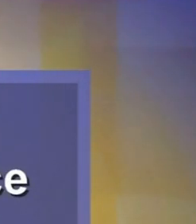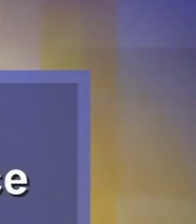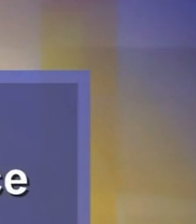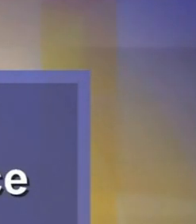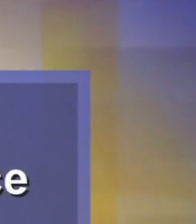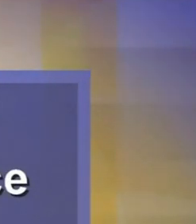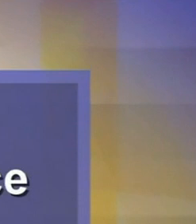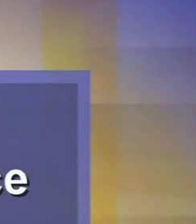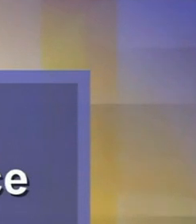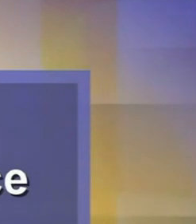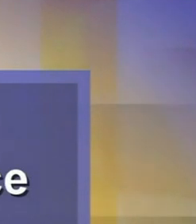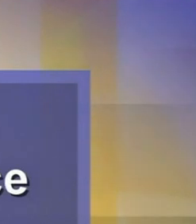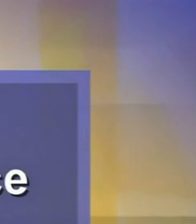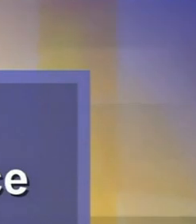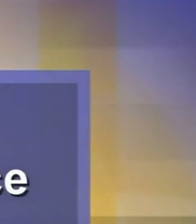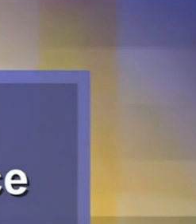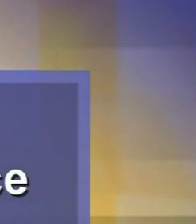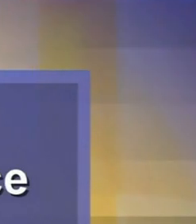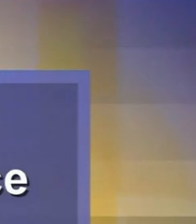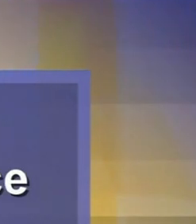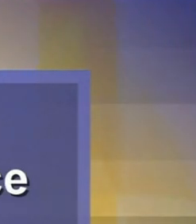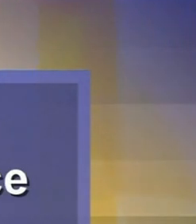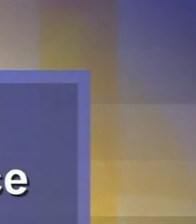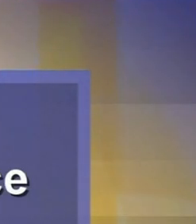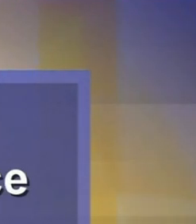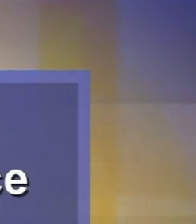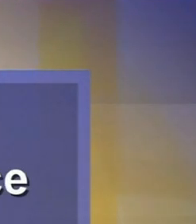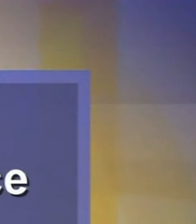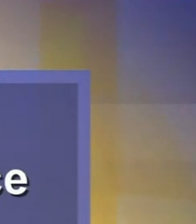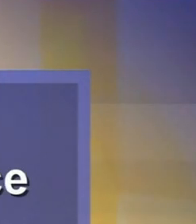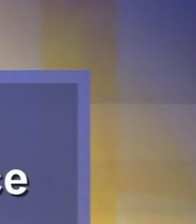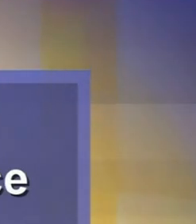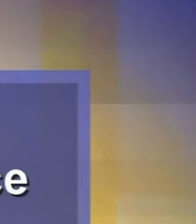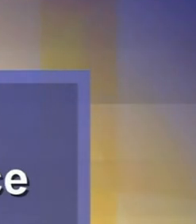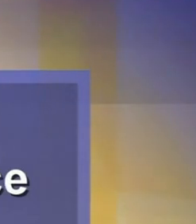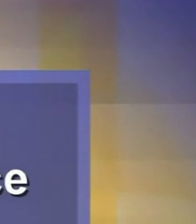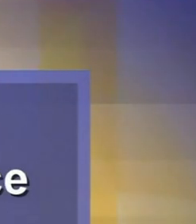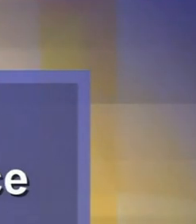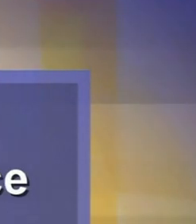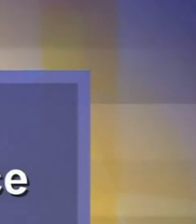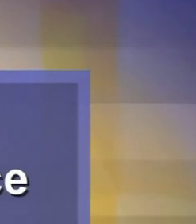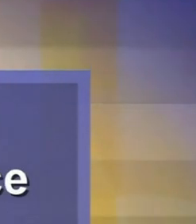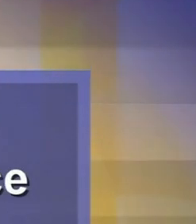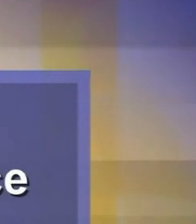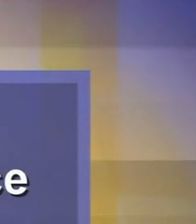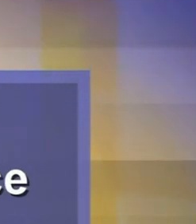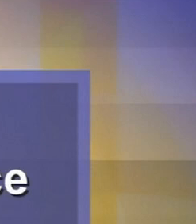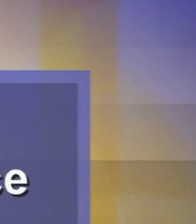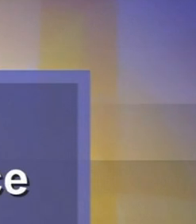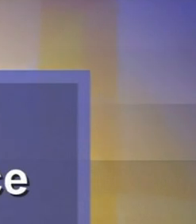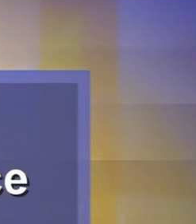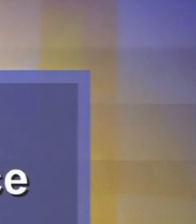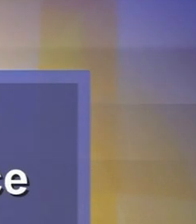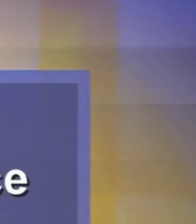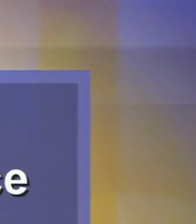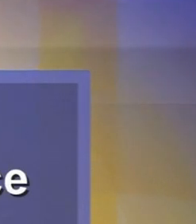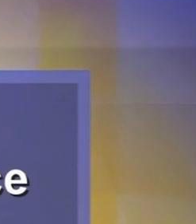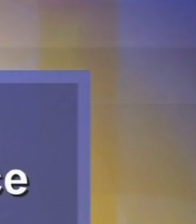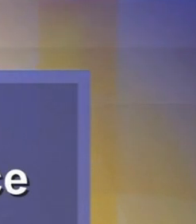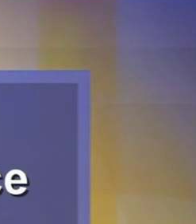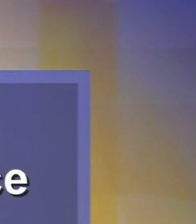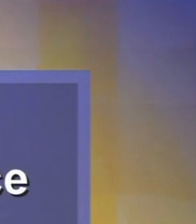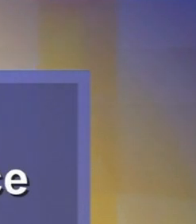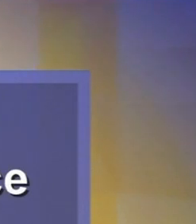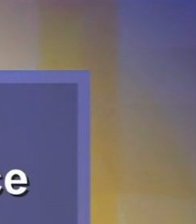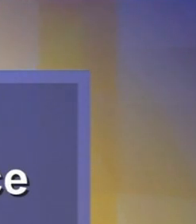mid-March through, well, now it's going through July, I think, has been canceled. The Bluegrass Festival brings in about 27,000